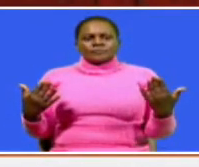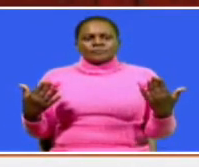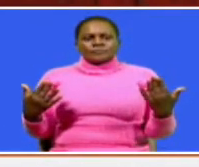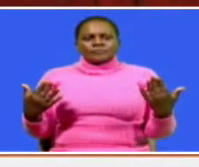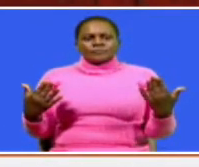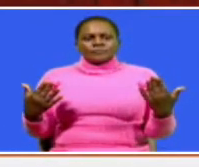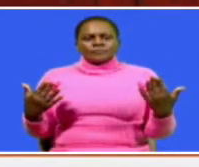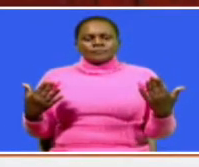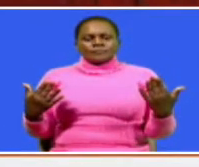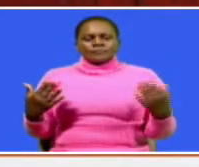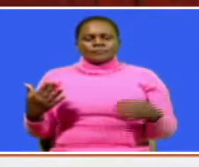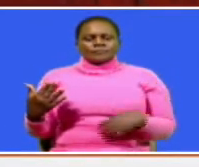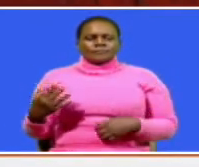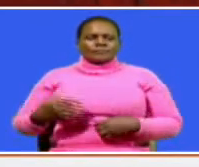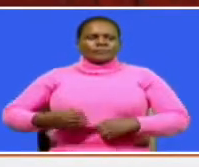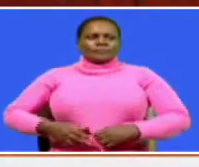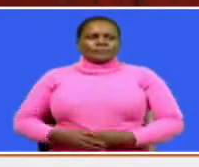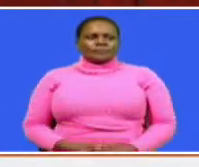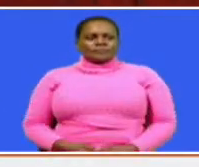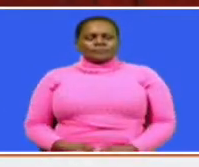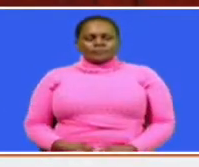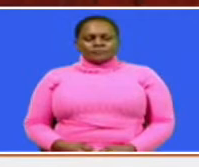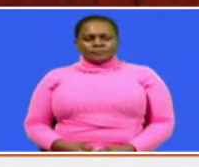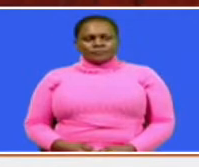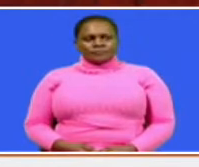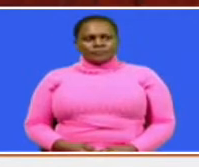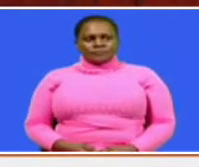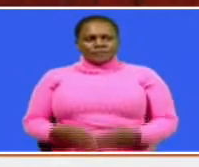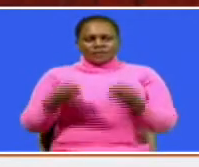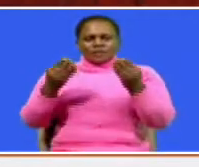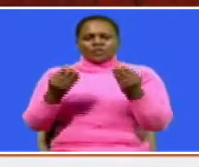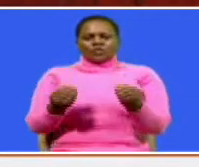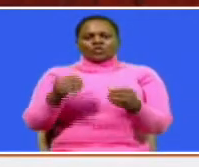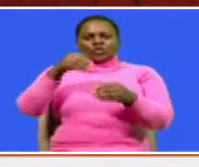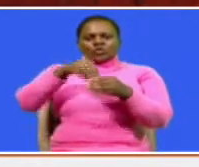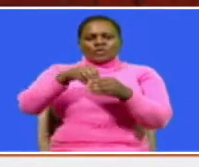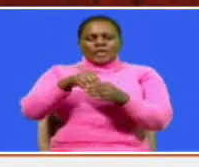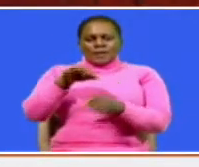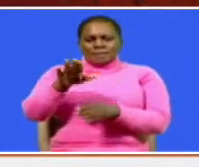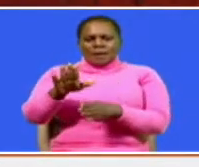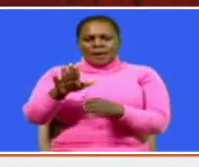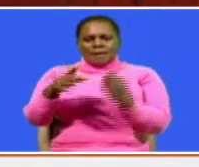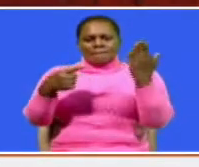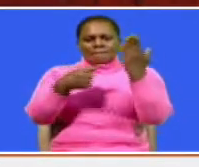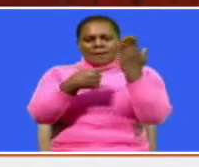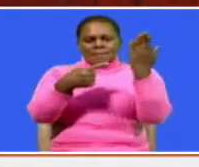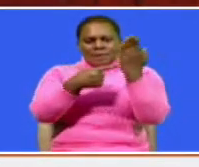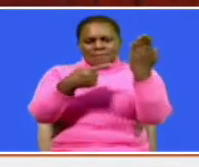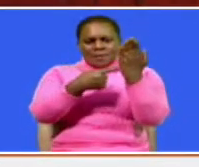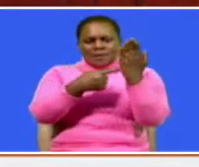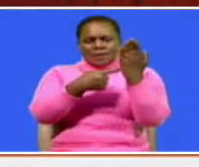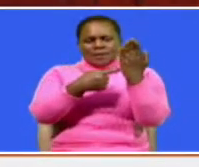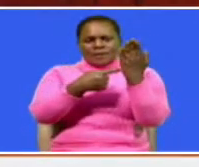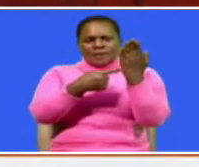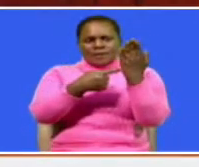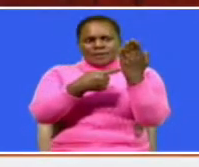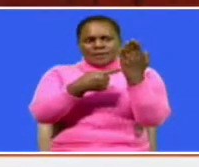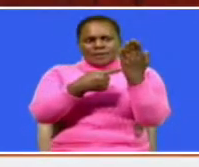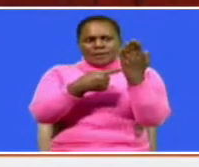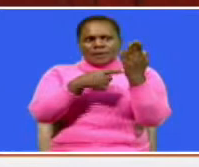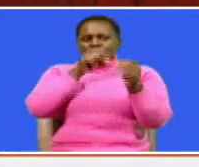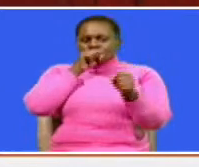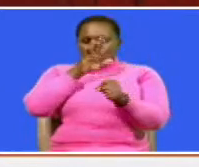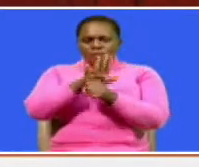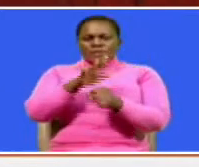transacted on that parcel of land. So the solution is in the digitization, but I give my commitment that